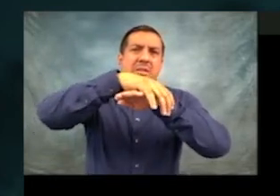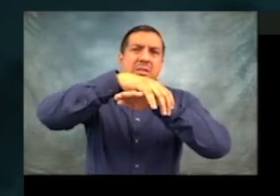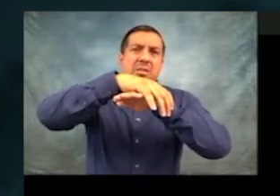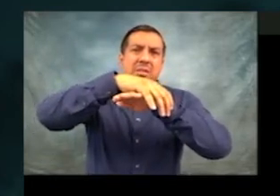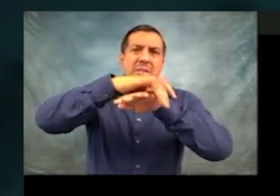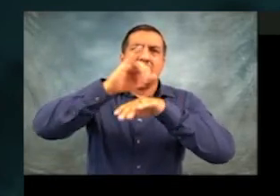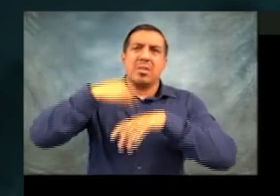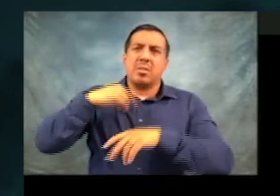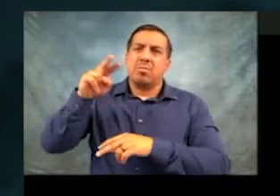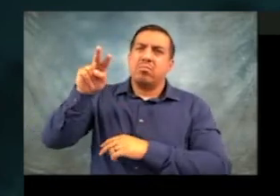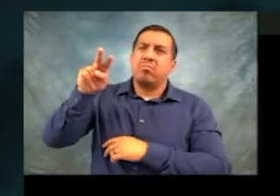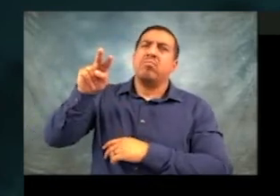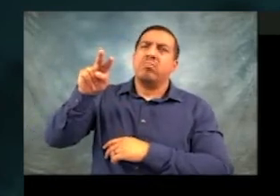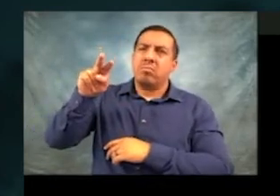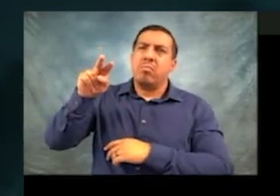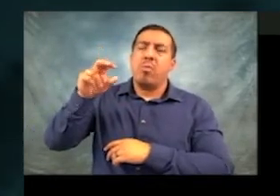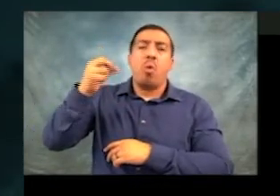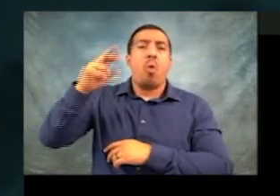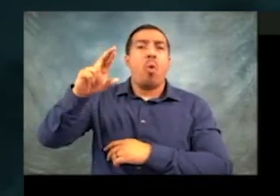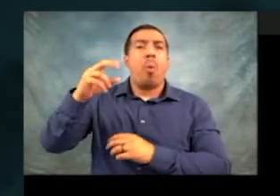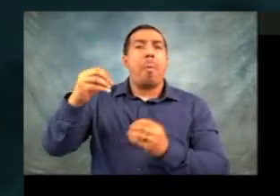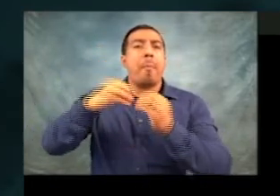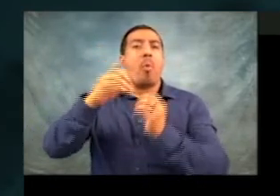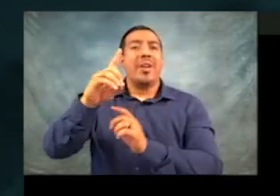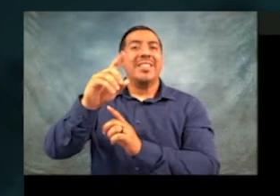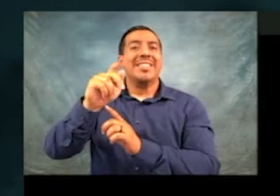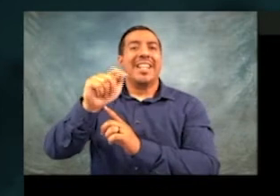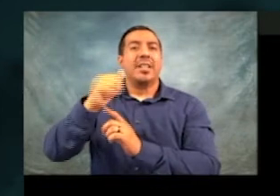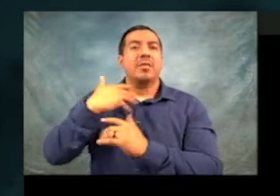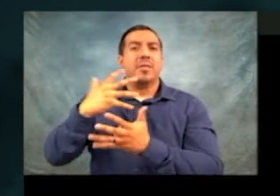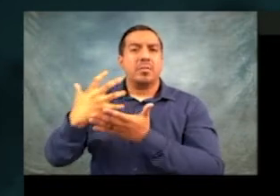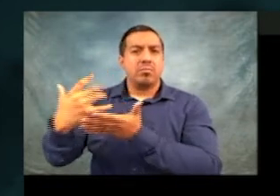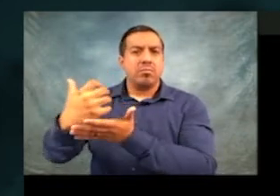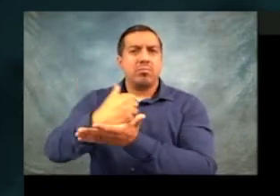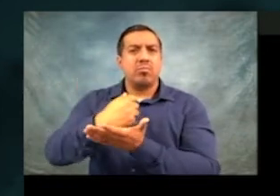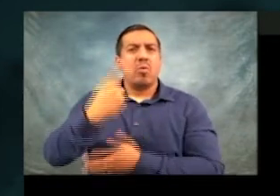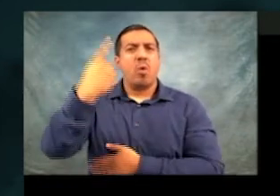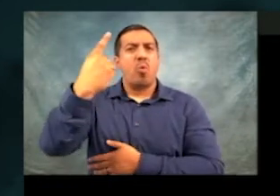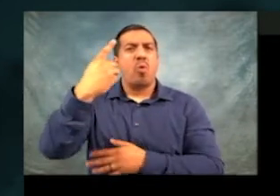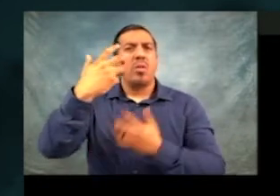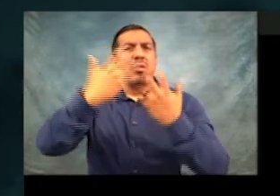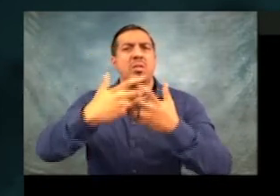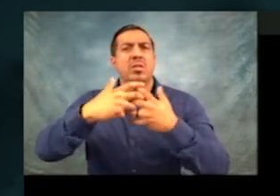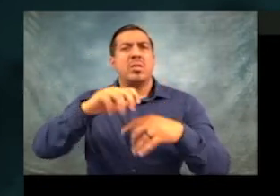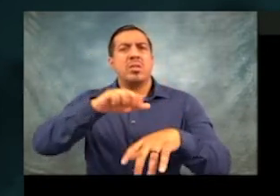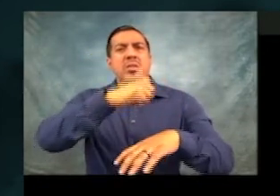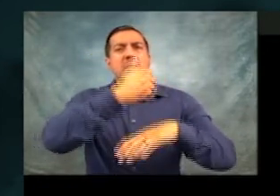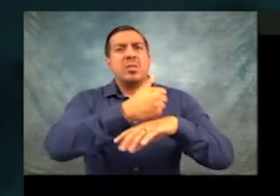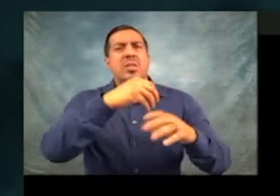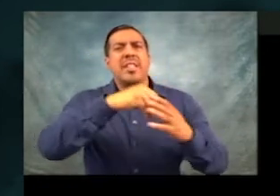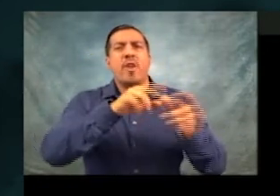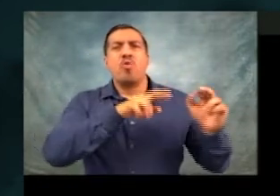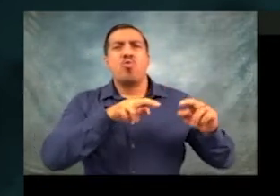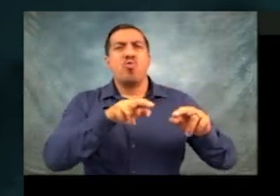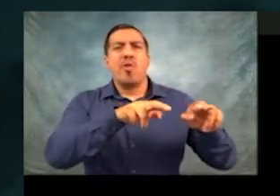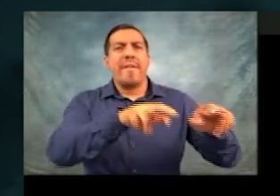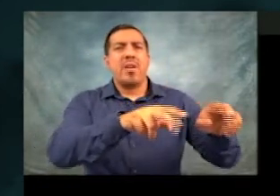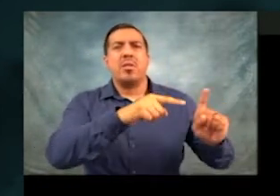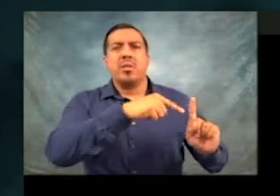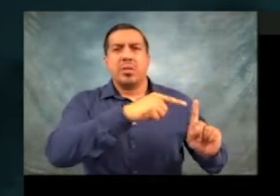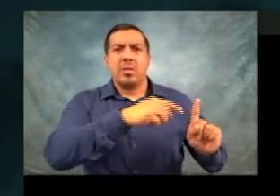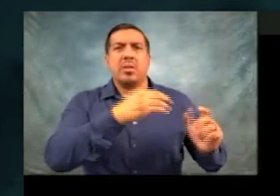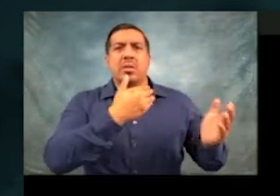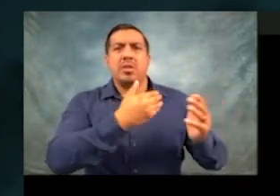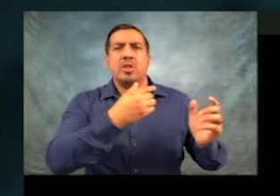we might use. But we also had more data. There was an instrument over in Mermitau River, which is near